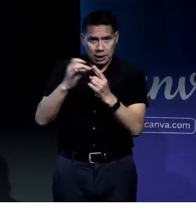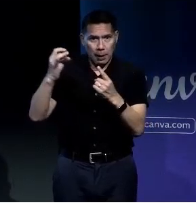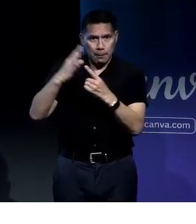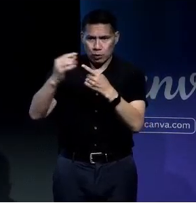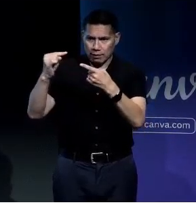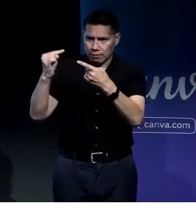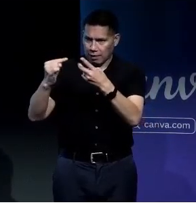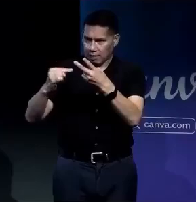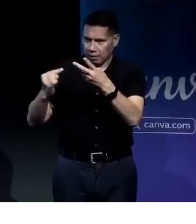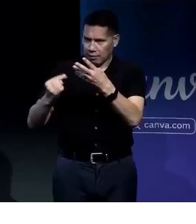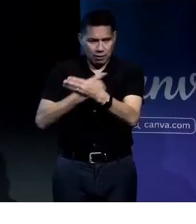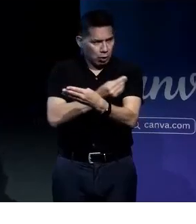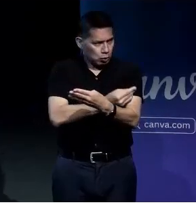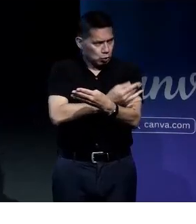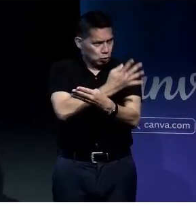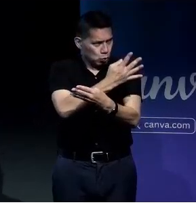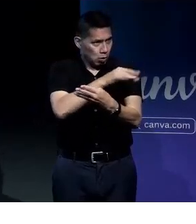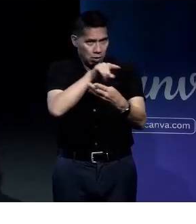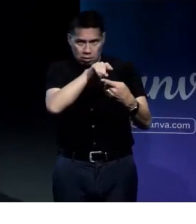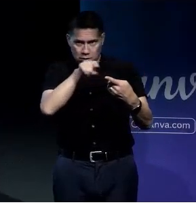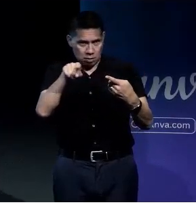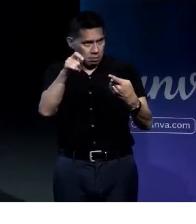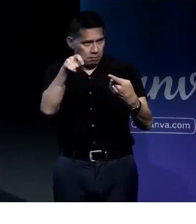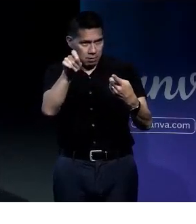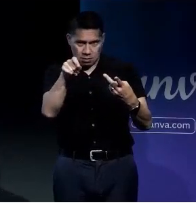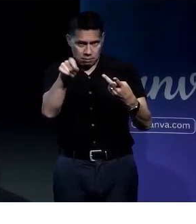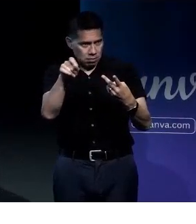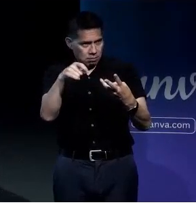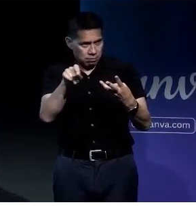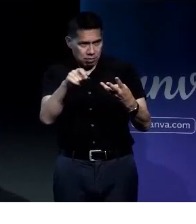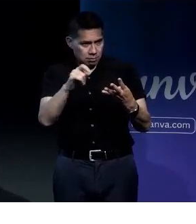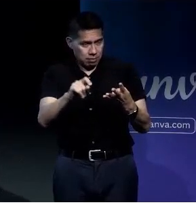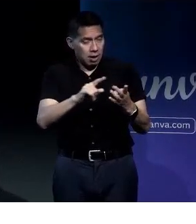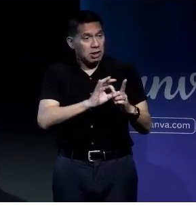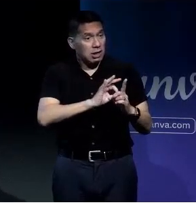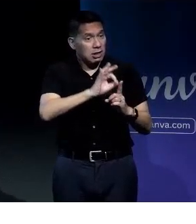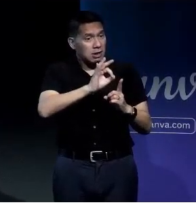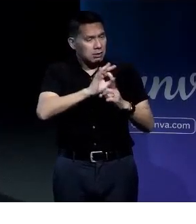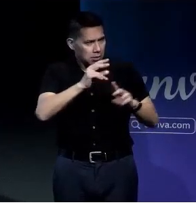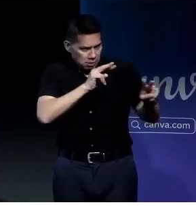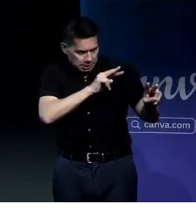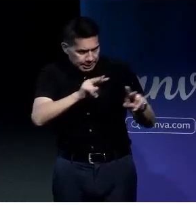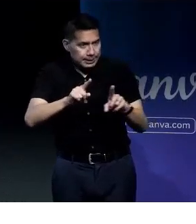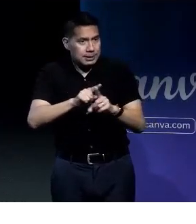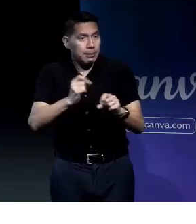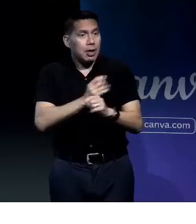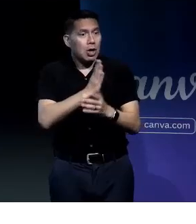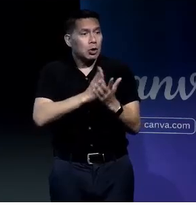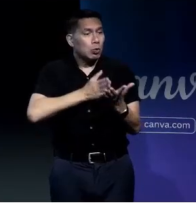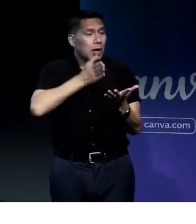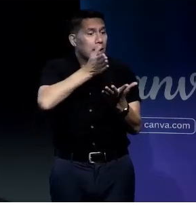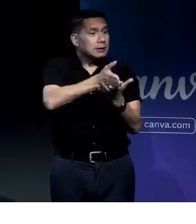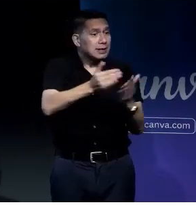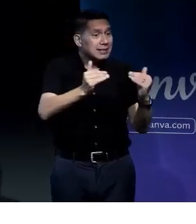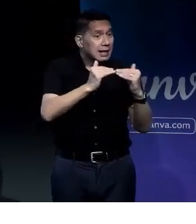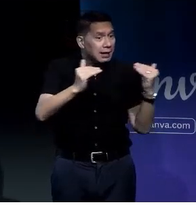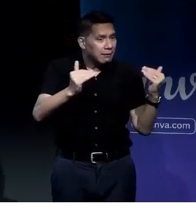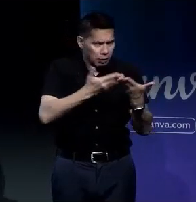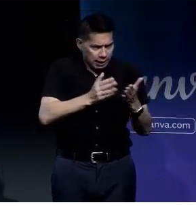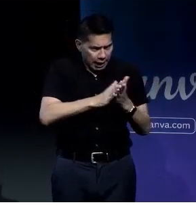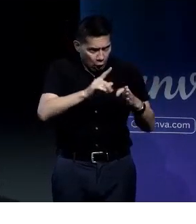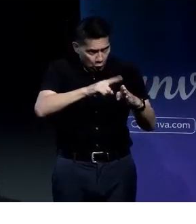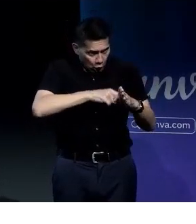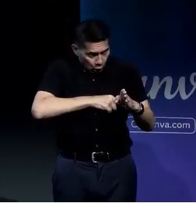the willingness of the vendor to make fixes and their general accessibility level and how long it's taken them to